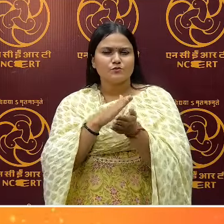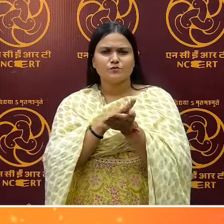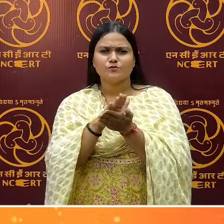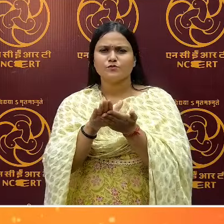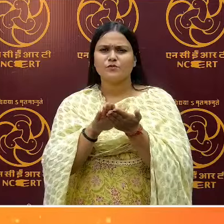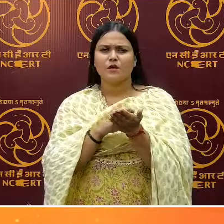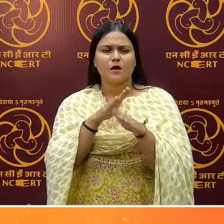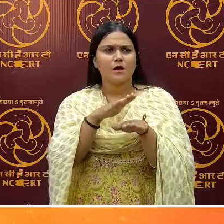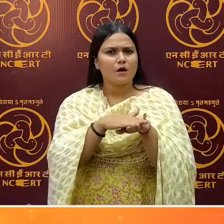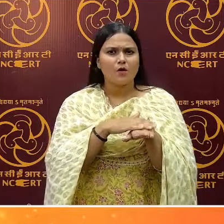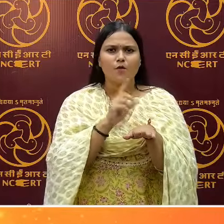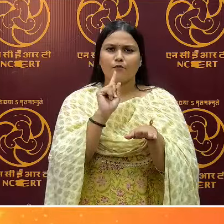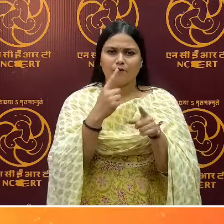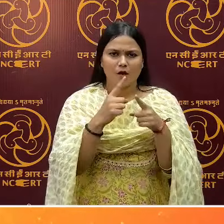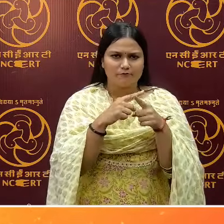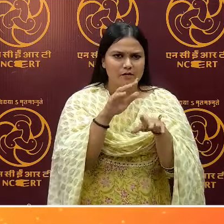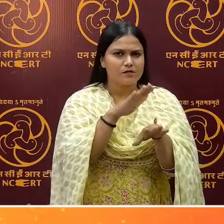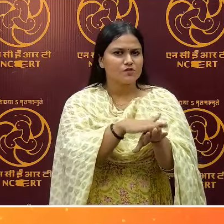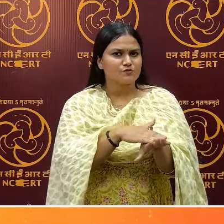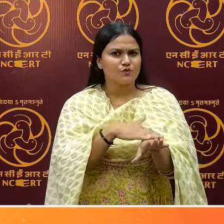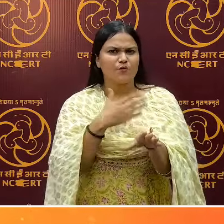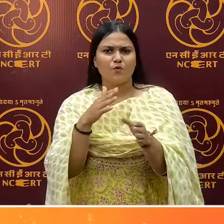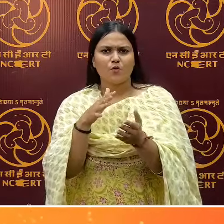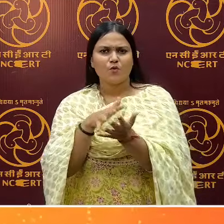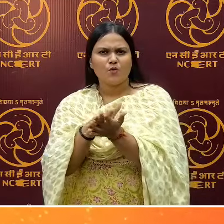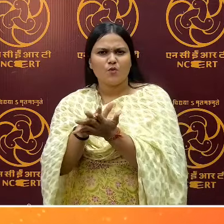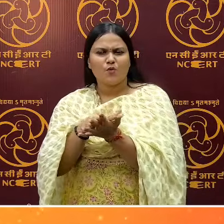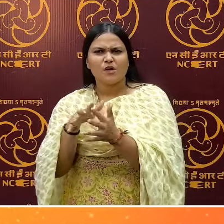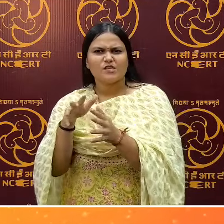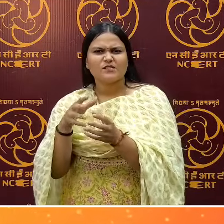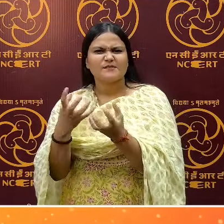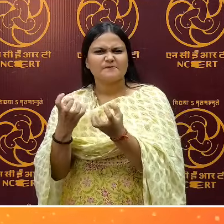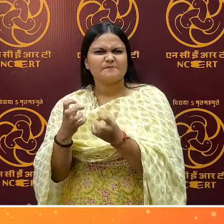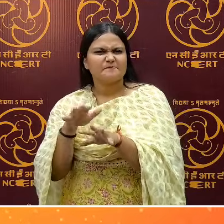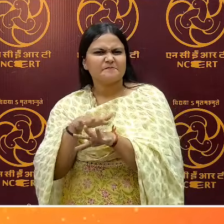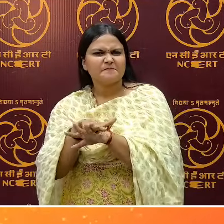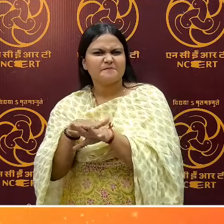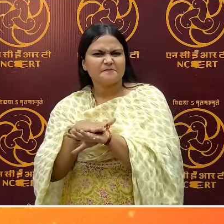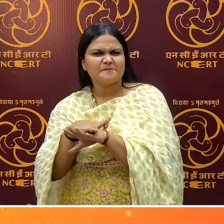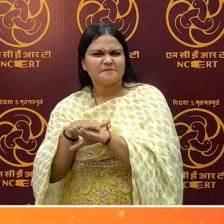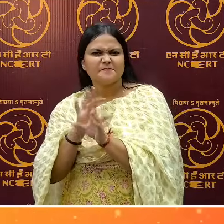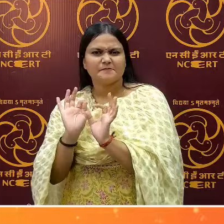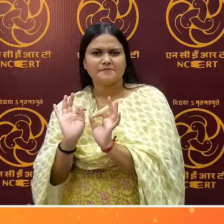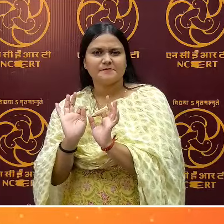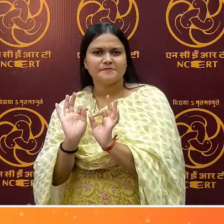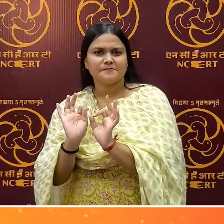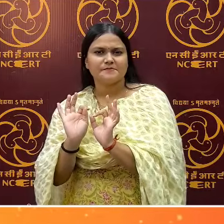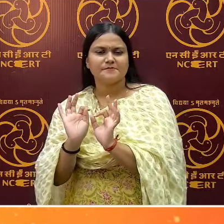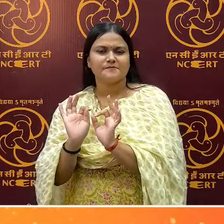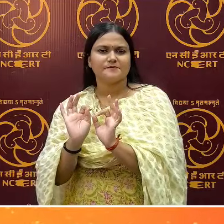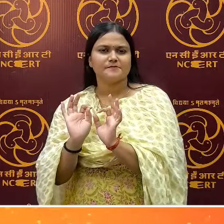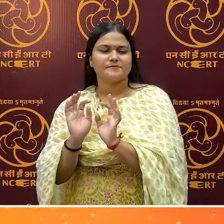is rough. I can make Frizzy. out the difference. Yes, you can make out the difference. One is smooth, soft,